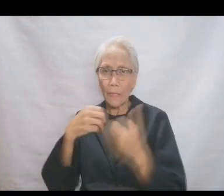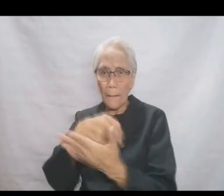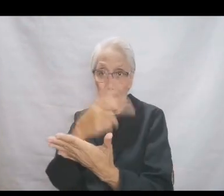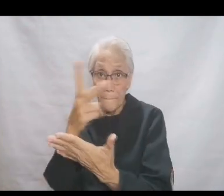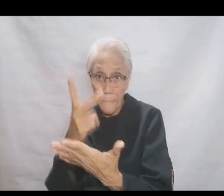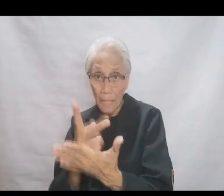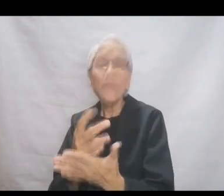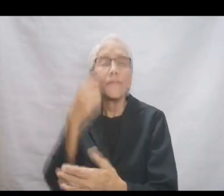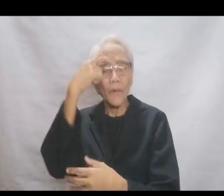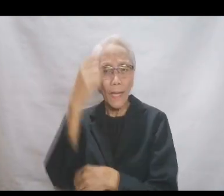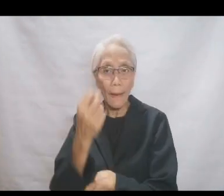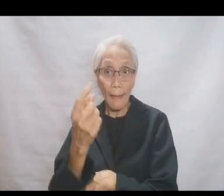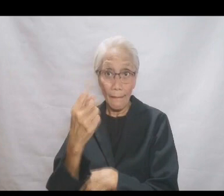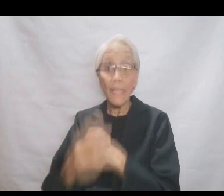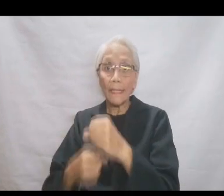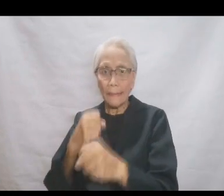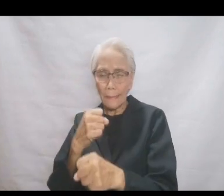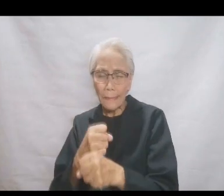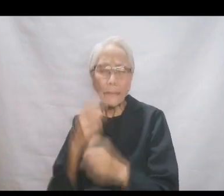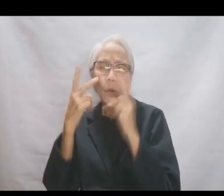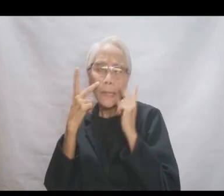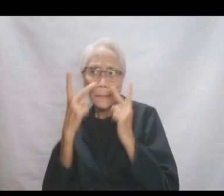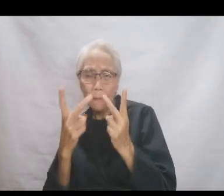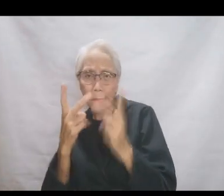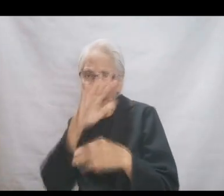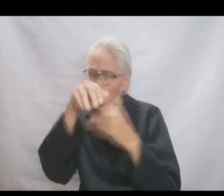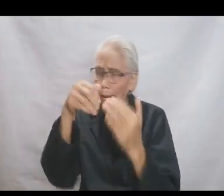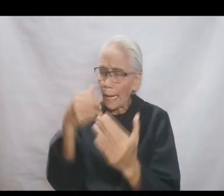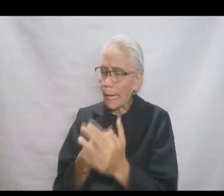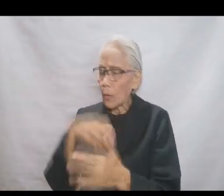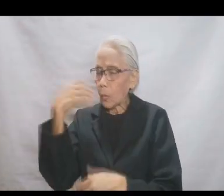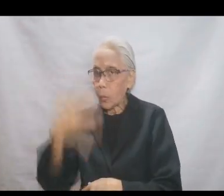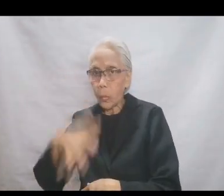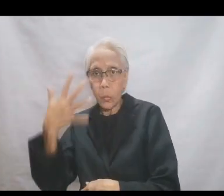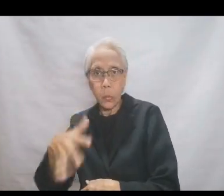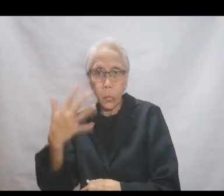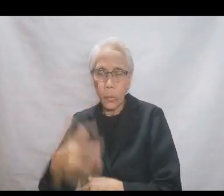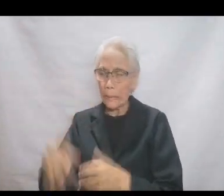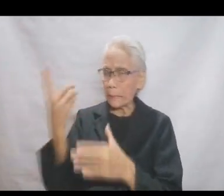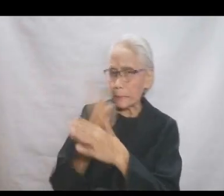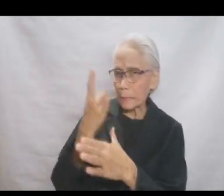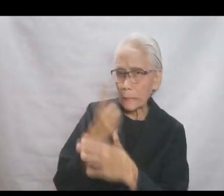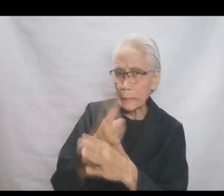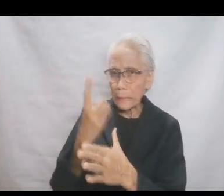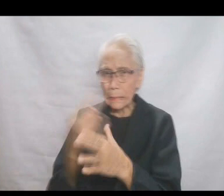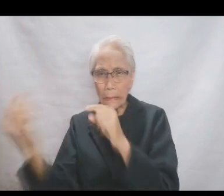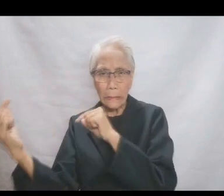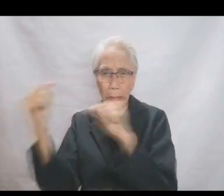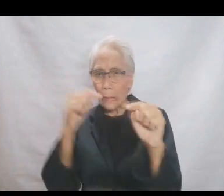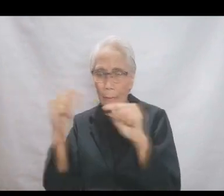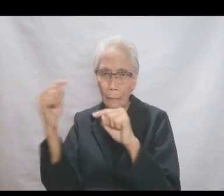movement. I was part of that movement for 11 years. So I saw all of this incredibly alarming and disturbing